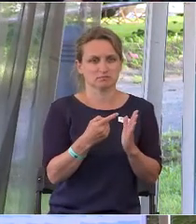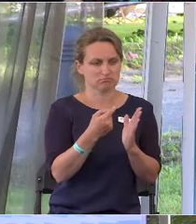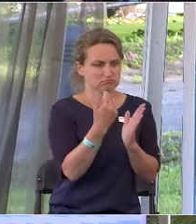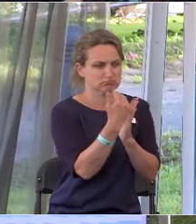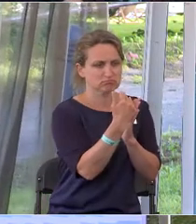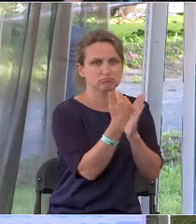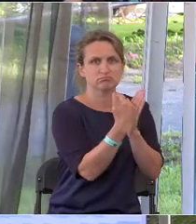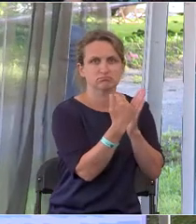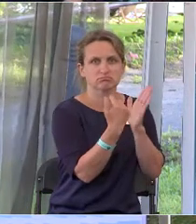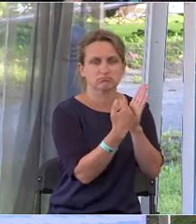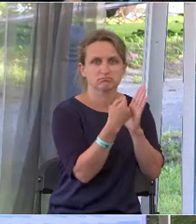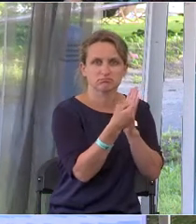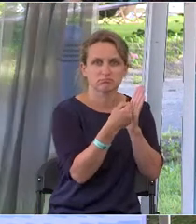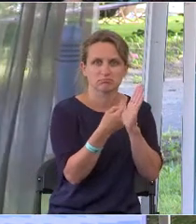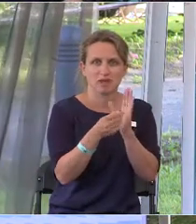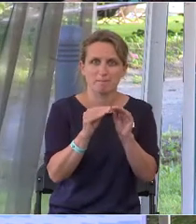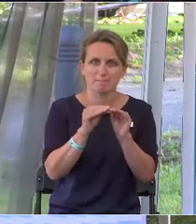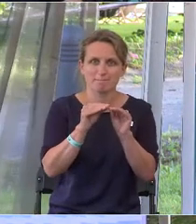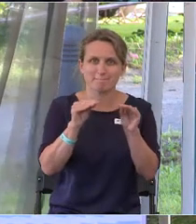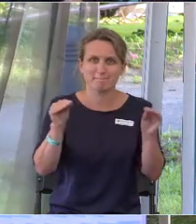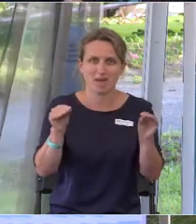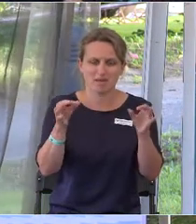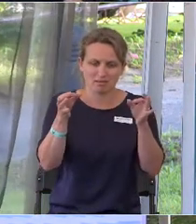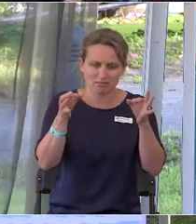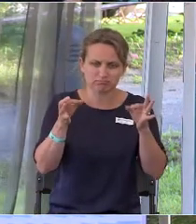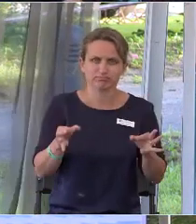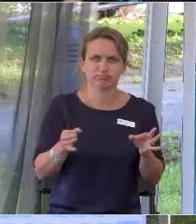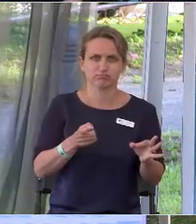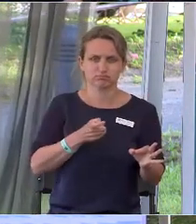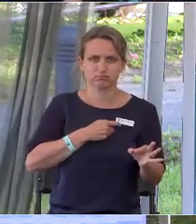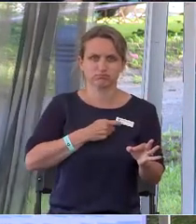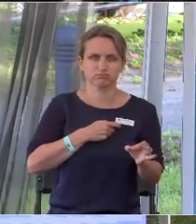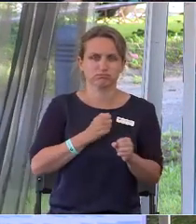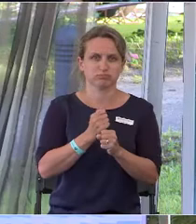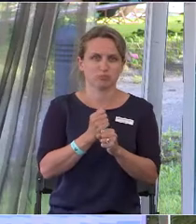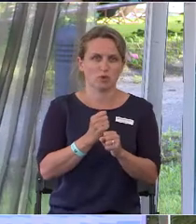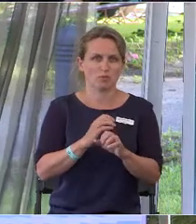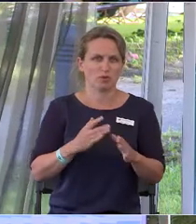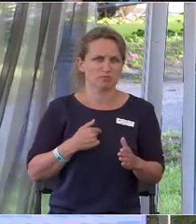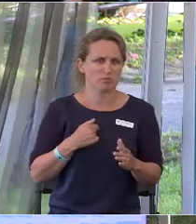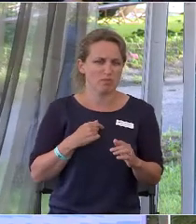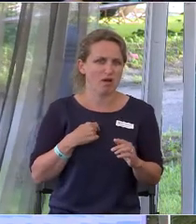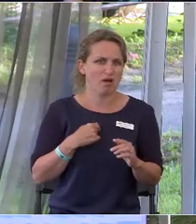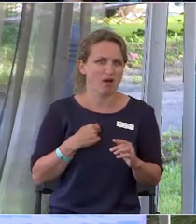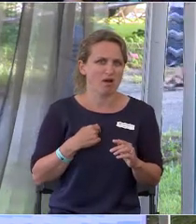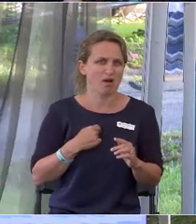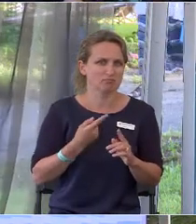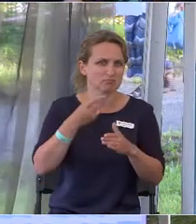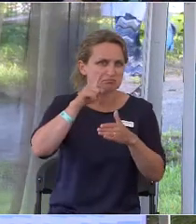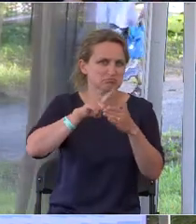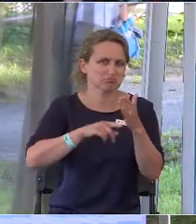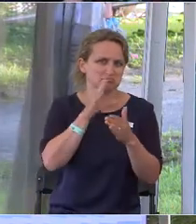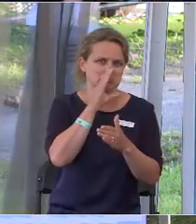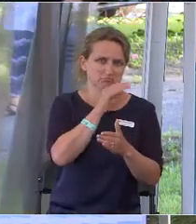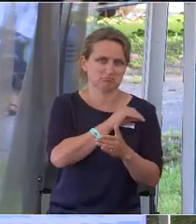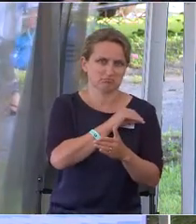news in this media world. I see a bit of optimism that can happen because it's also into the